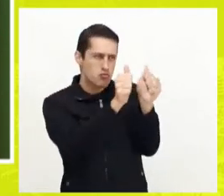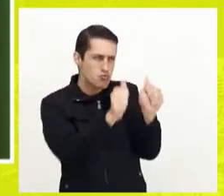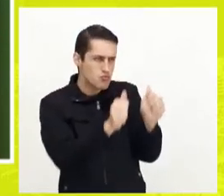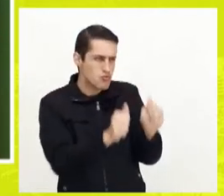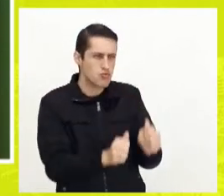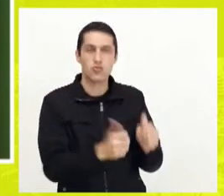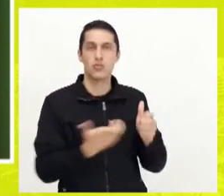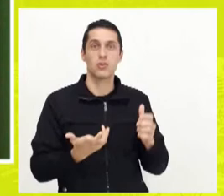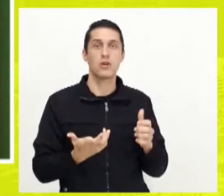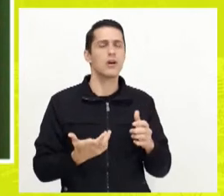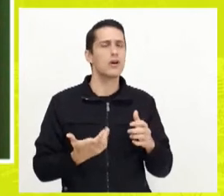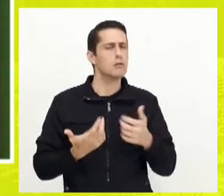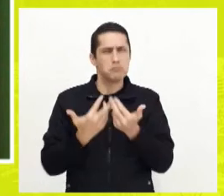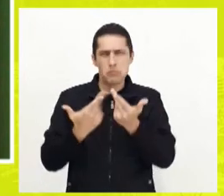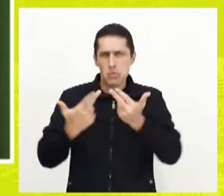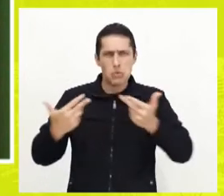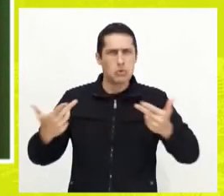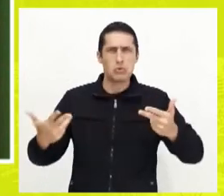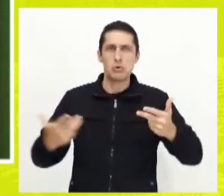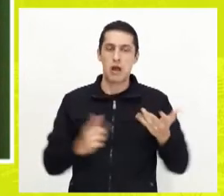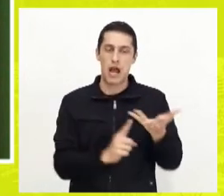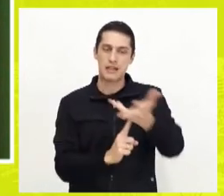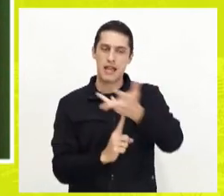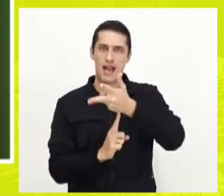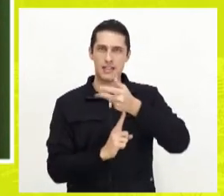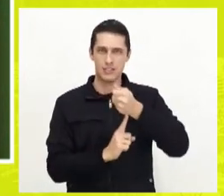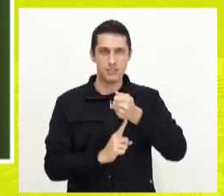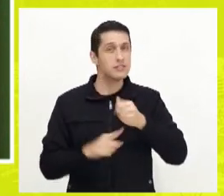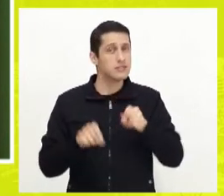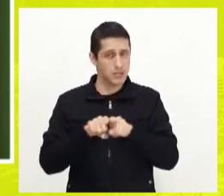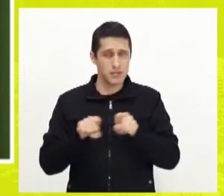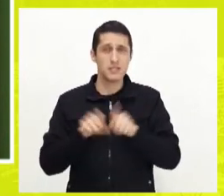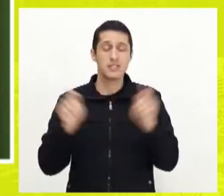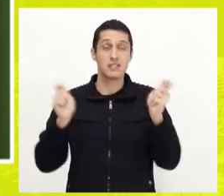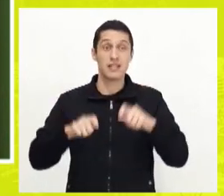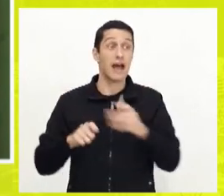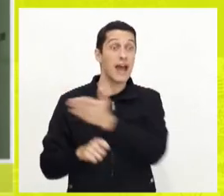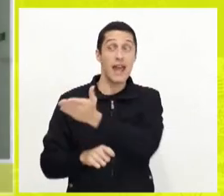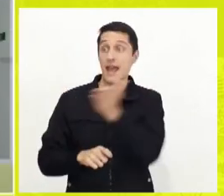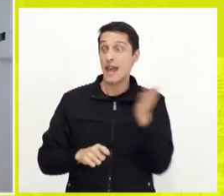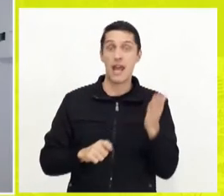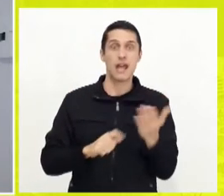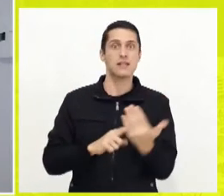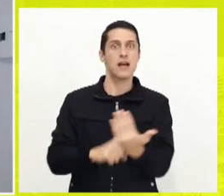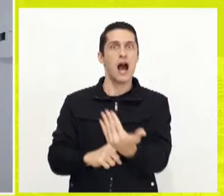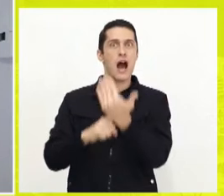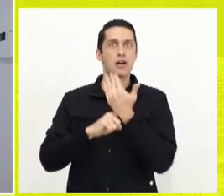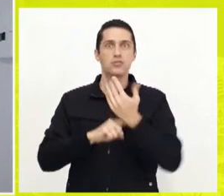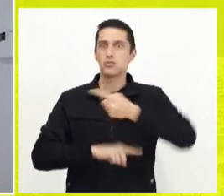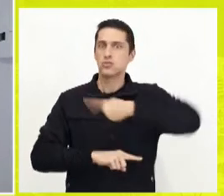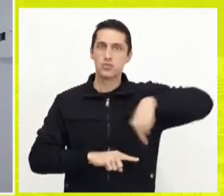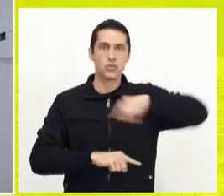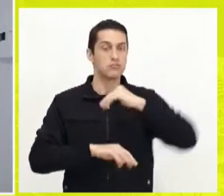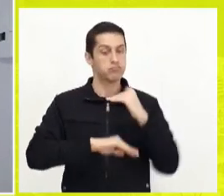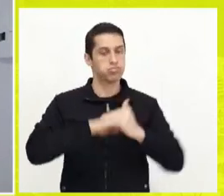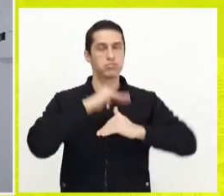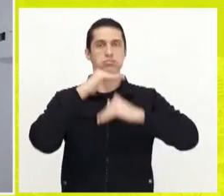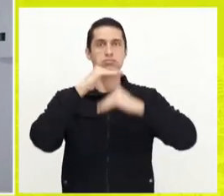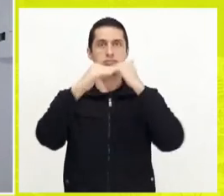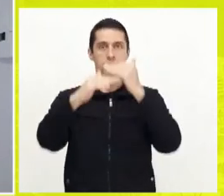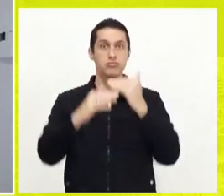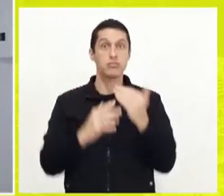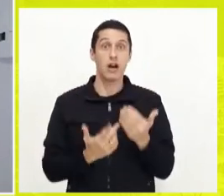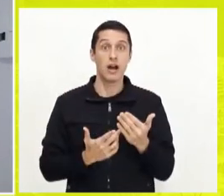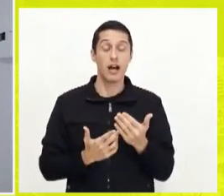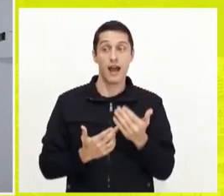all of them can contribute to to get farther